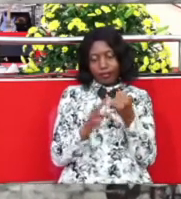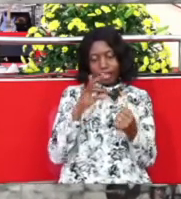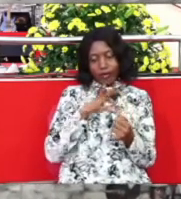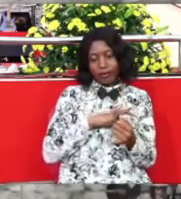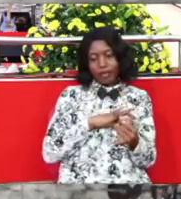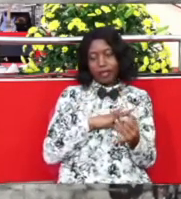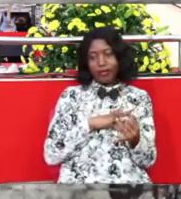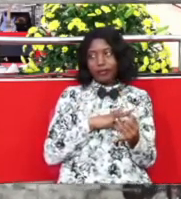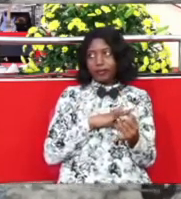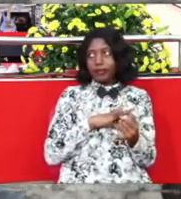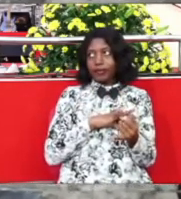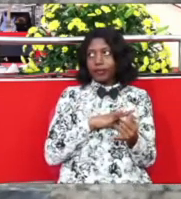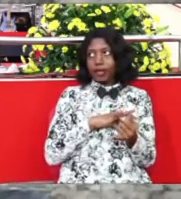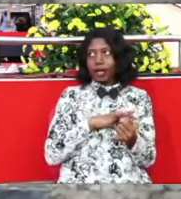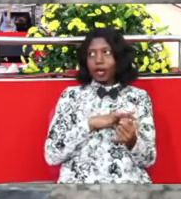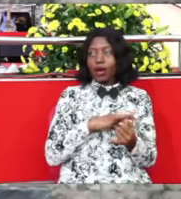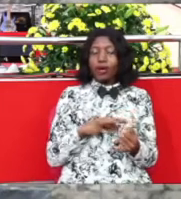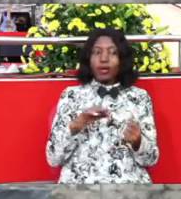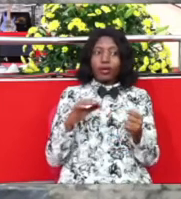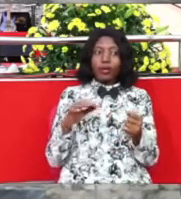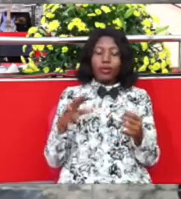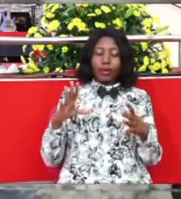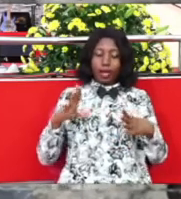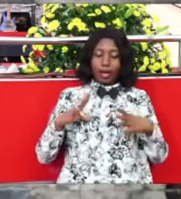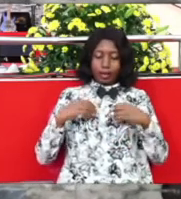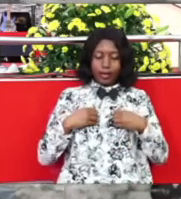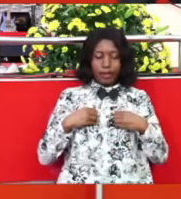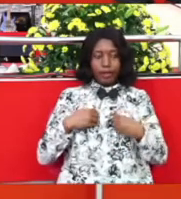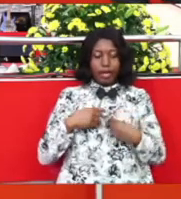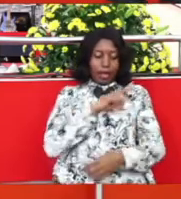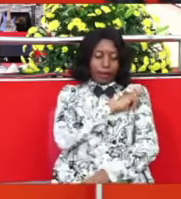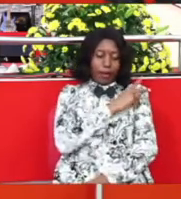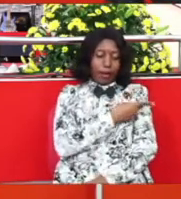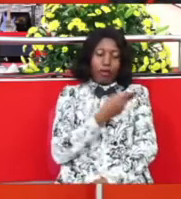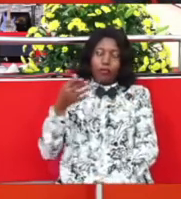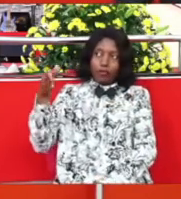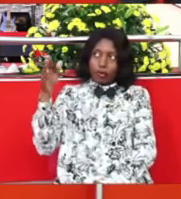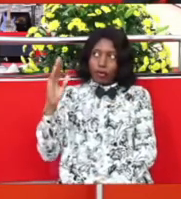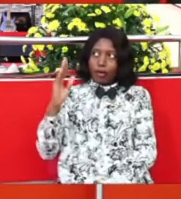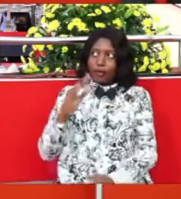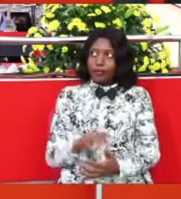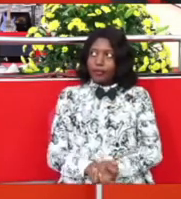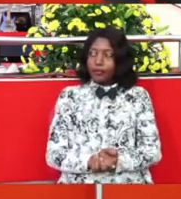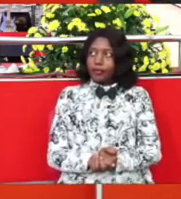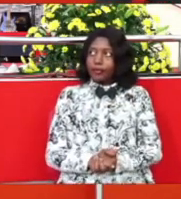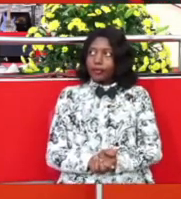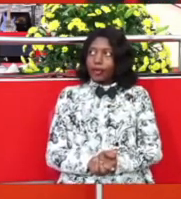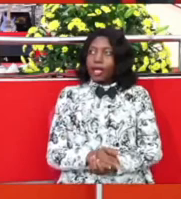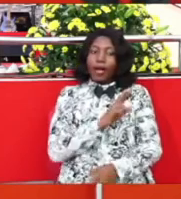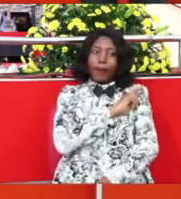in God's power. Utaweza kupata ile nguvu ya Mungu. And you see what power can only